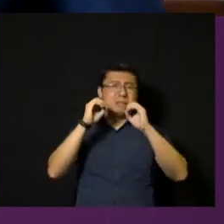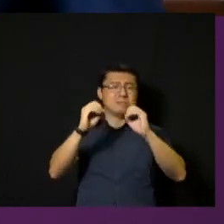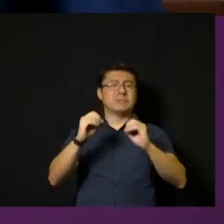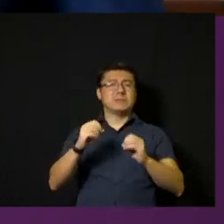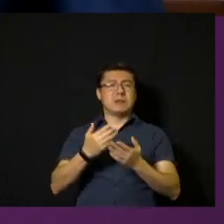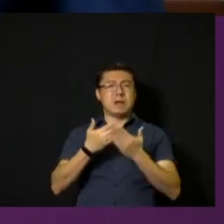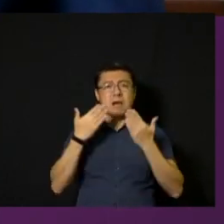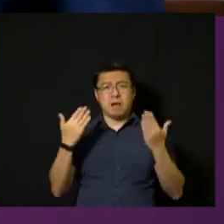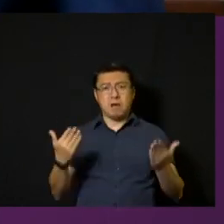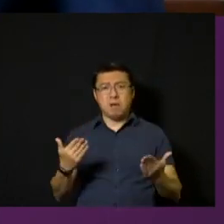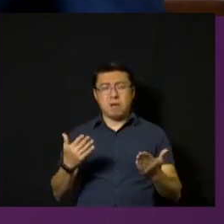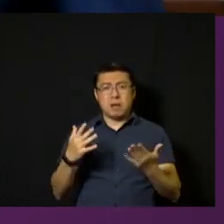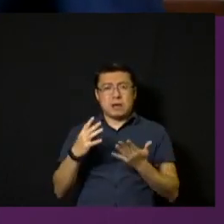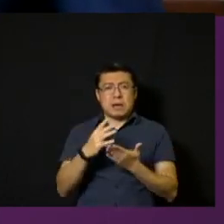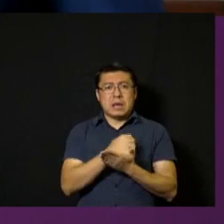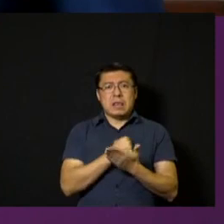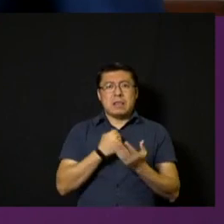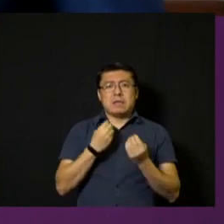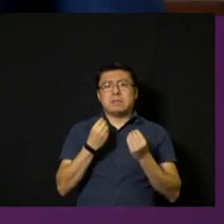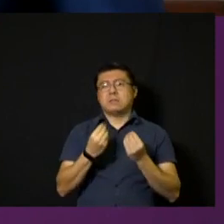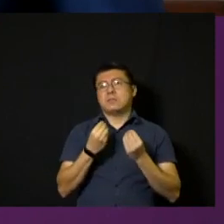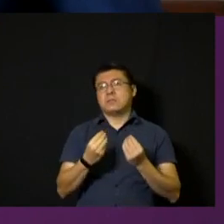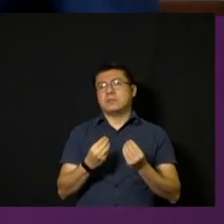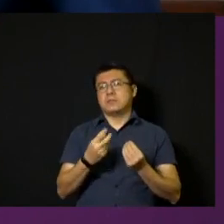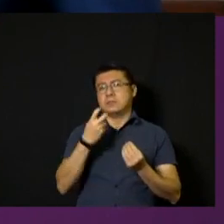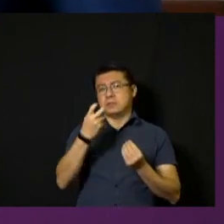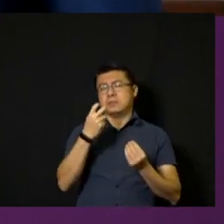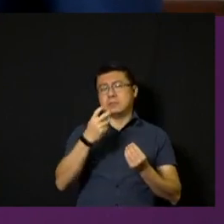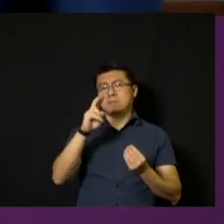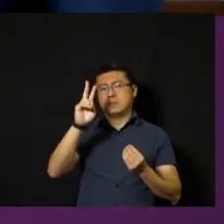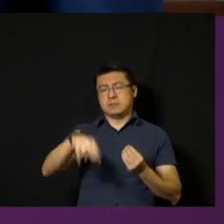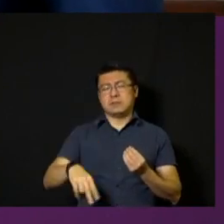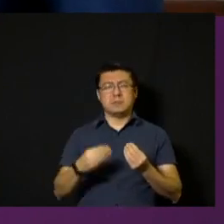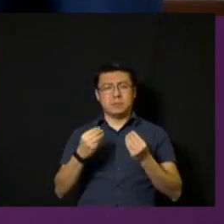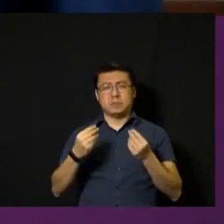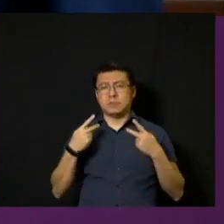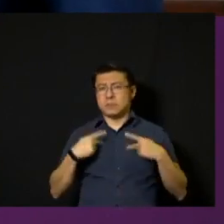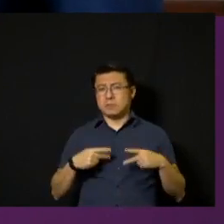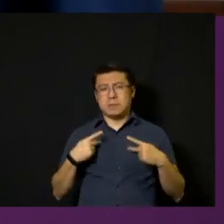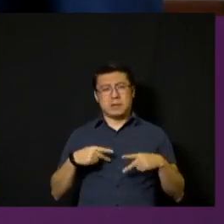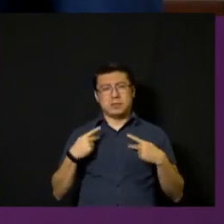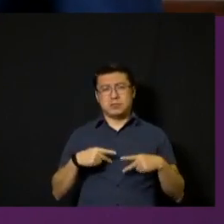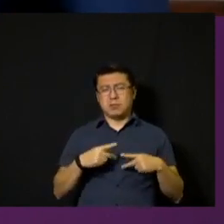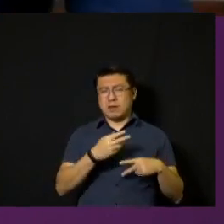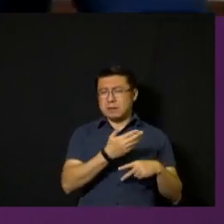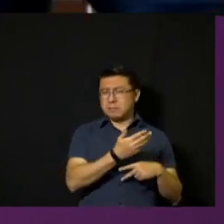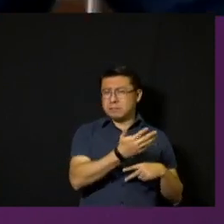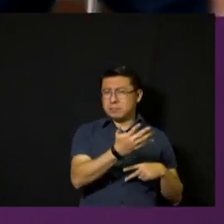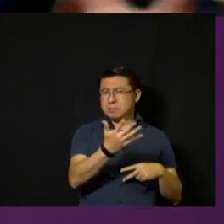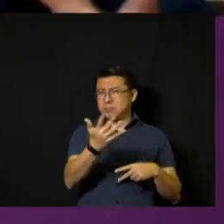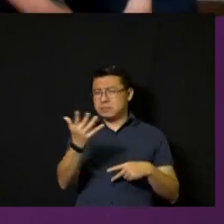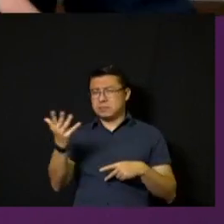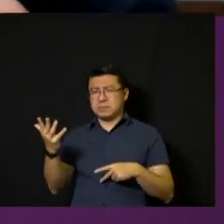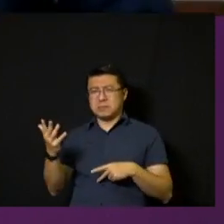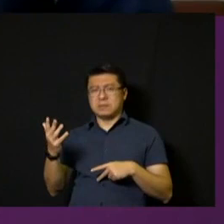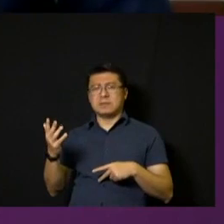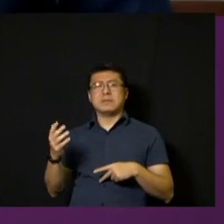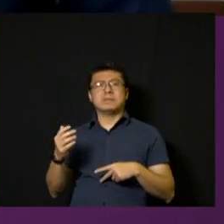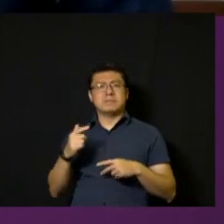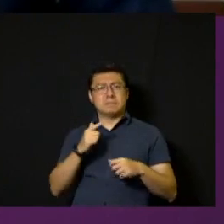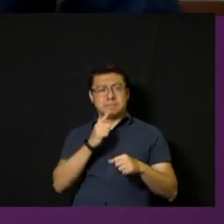and achieving what we achieve today connects me to the thousands of people